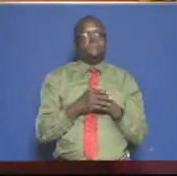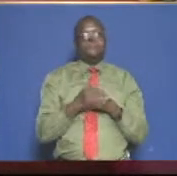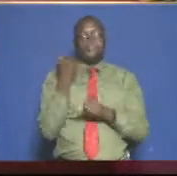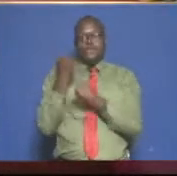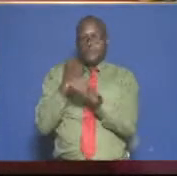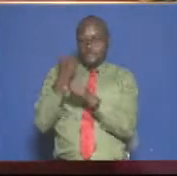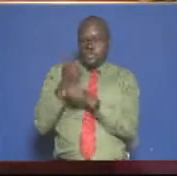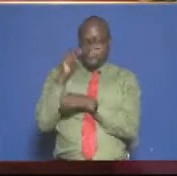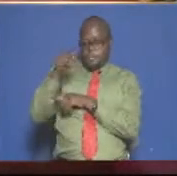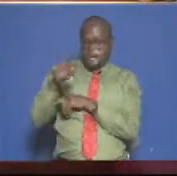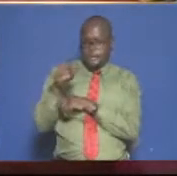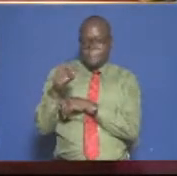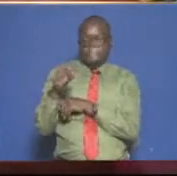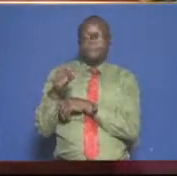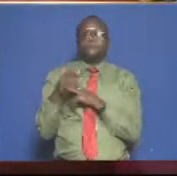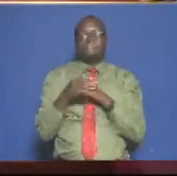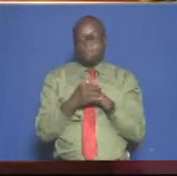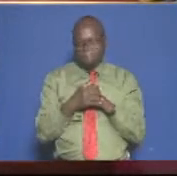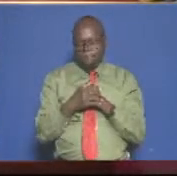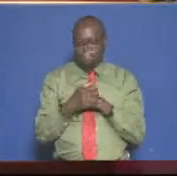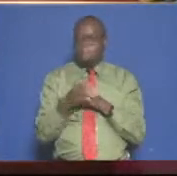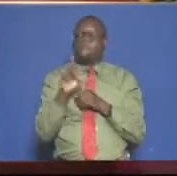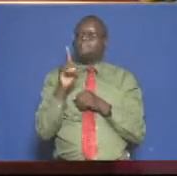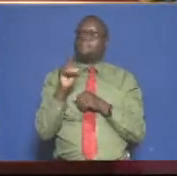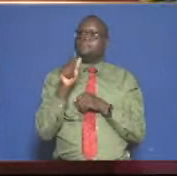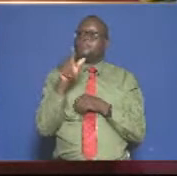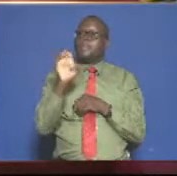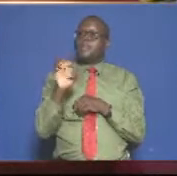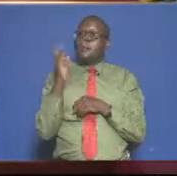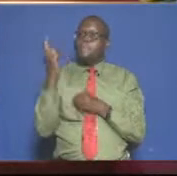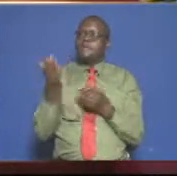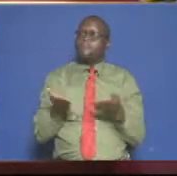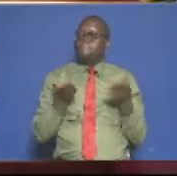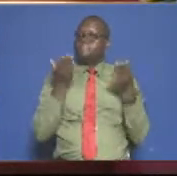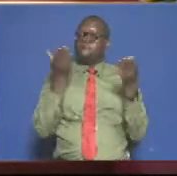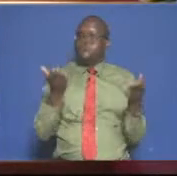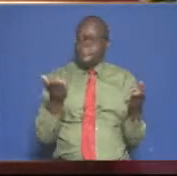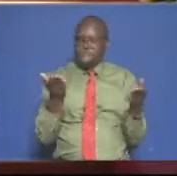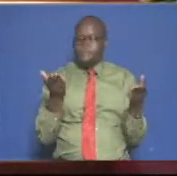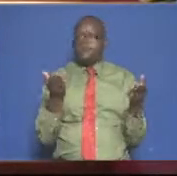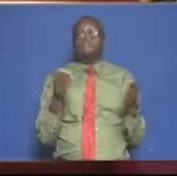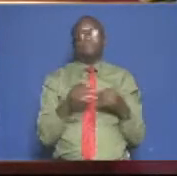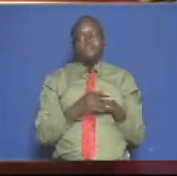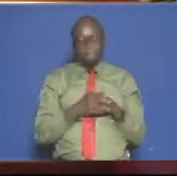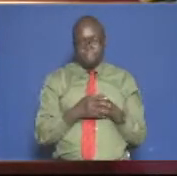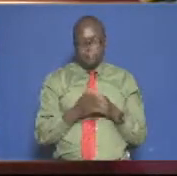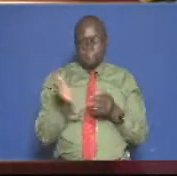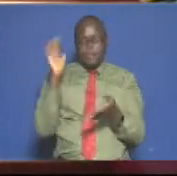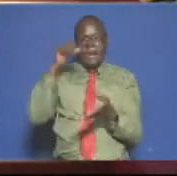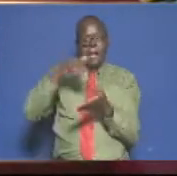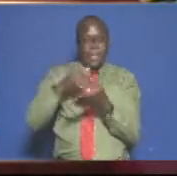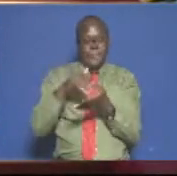extract and consolidate this data for submission. Honorable Speaker,